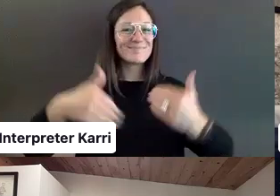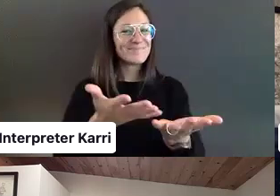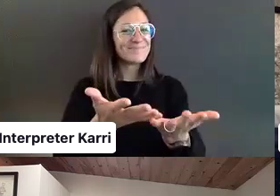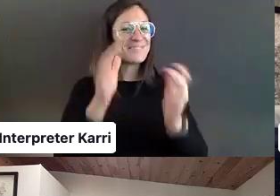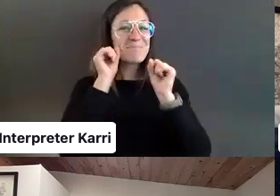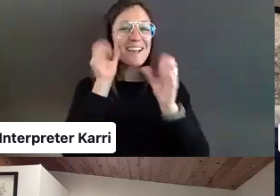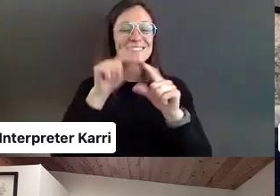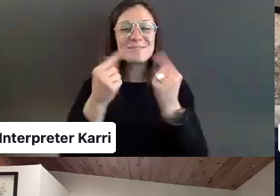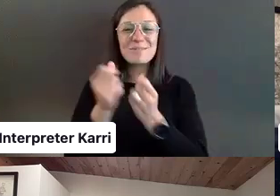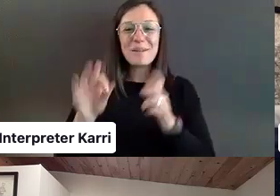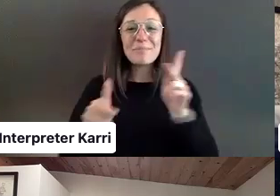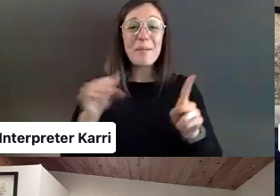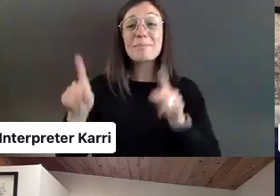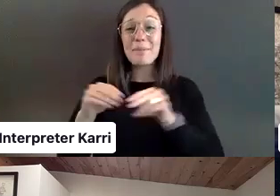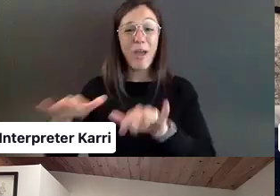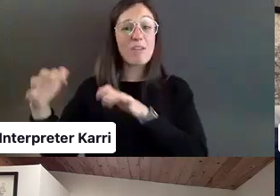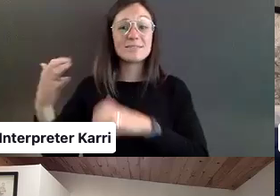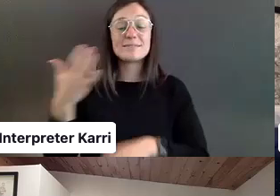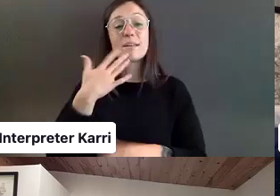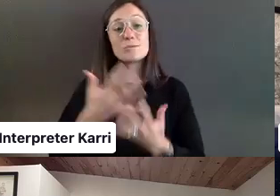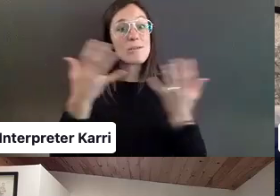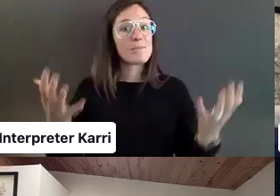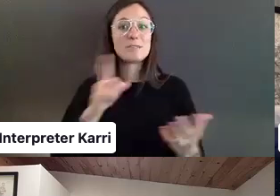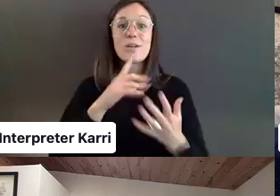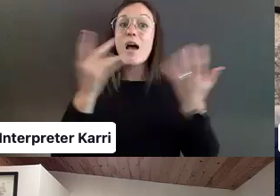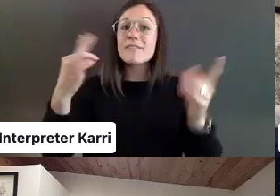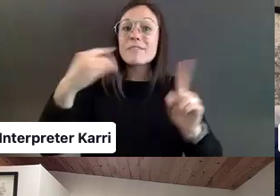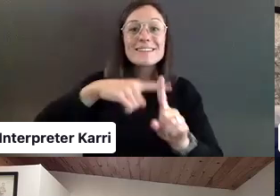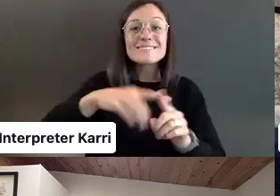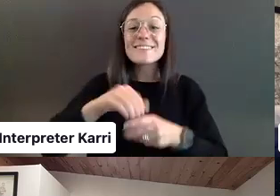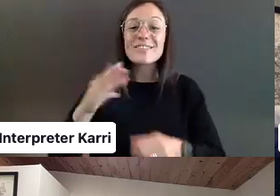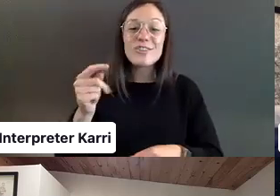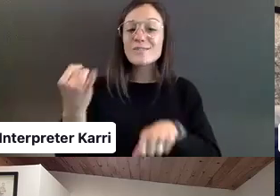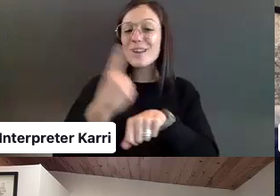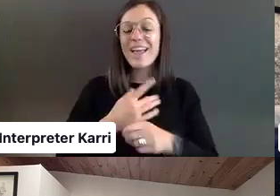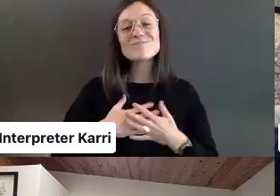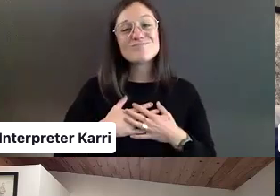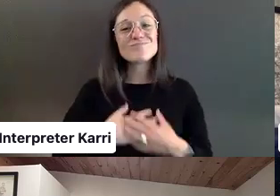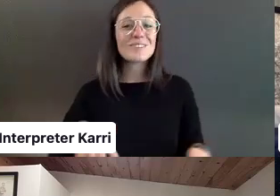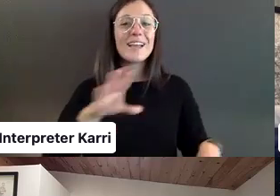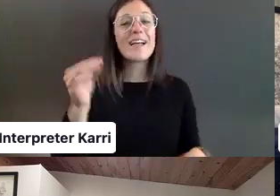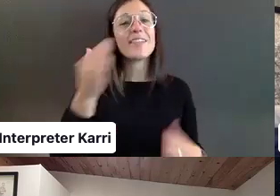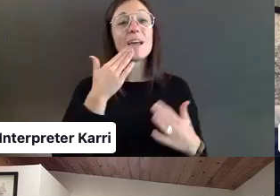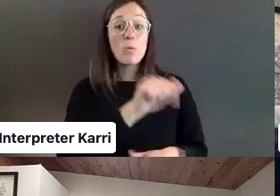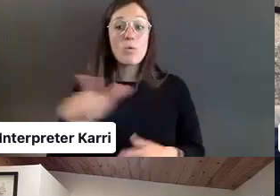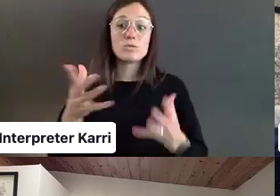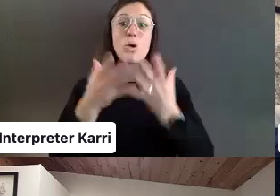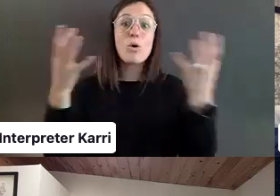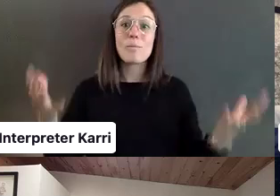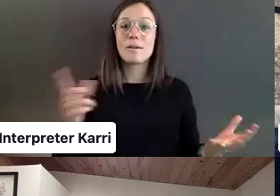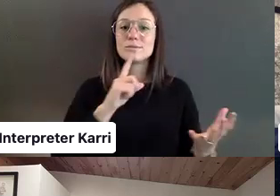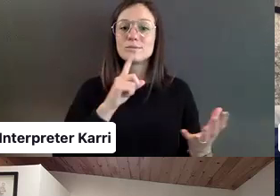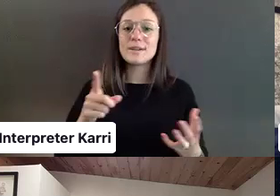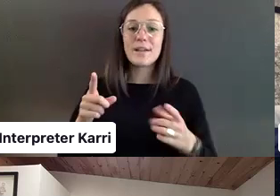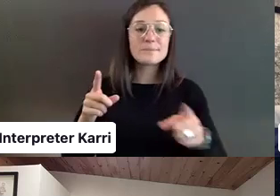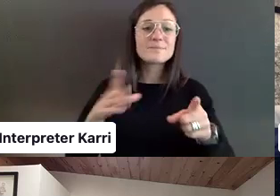people. People in the audience too. Thank you so much. Such positivity in the chat today, and thank you all so much. It's been And thank